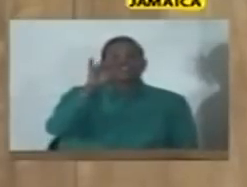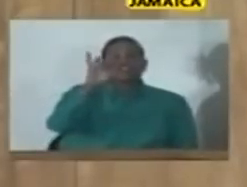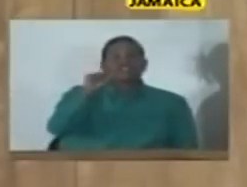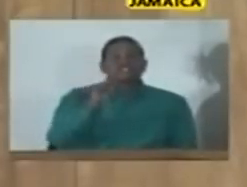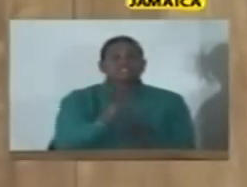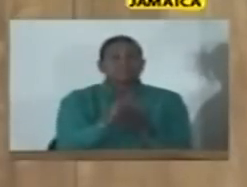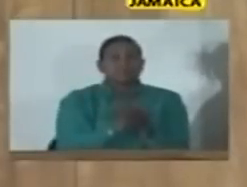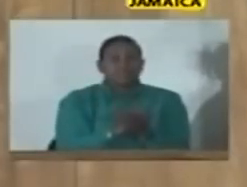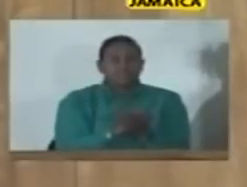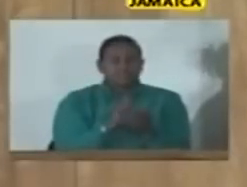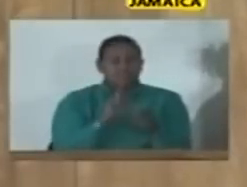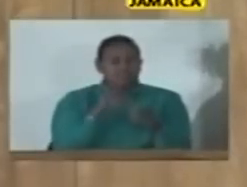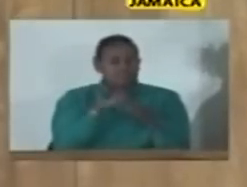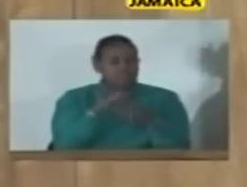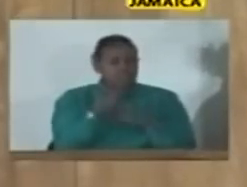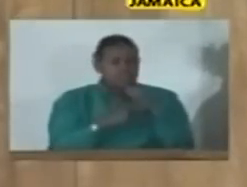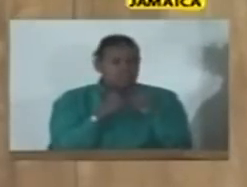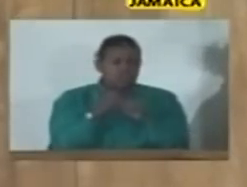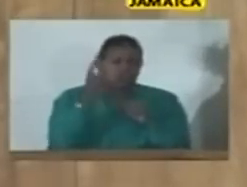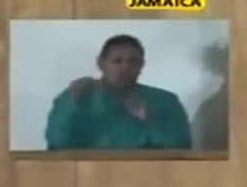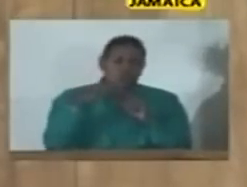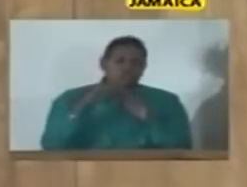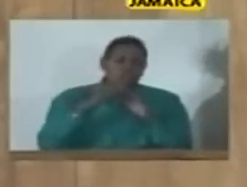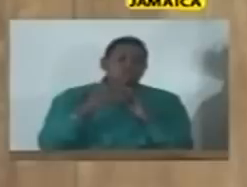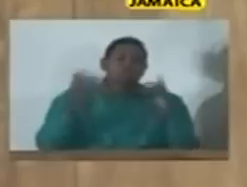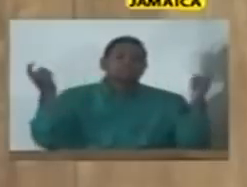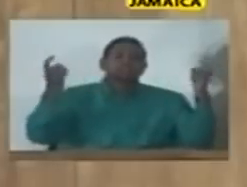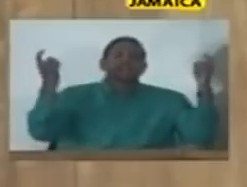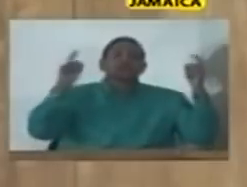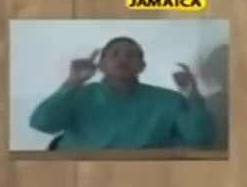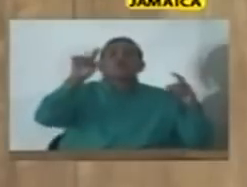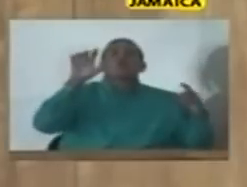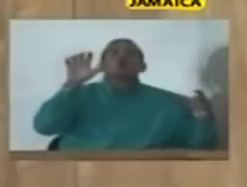But in the year when Jamaica celebrates 100th